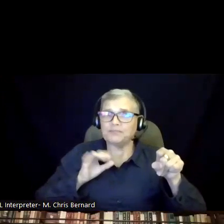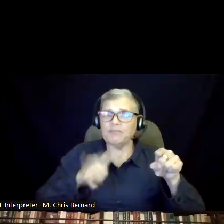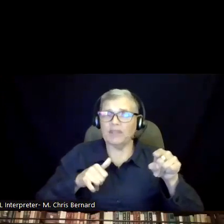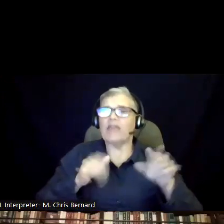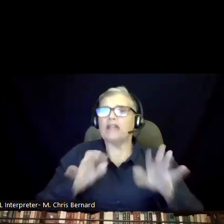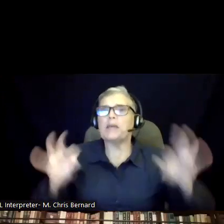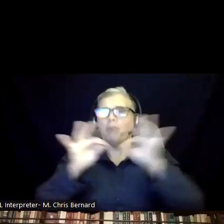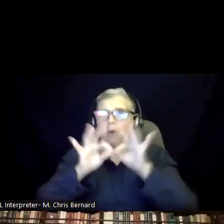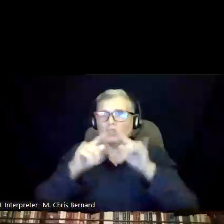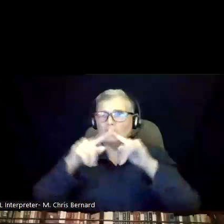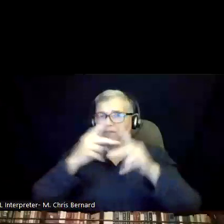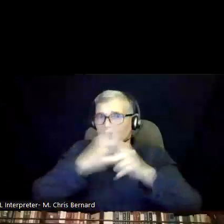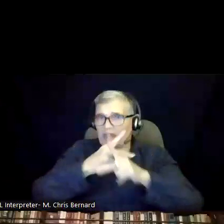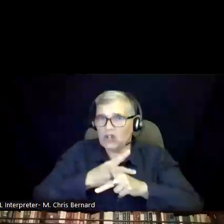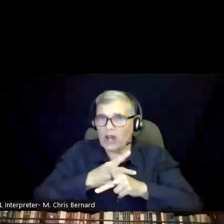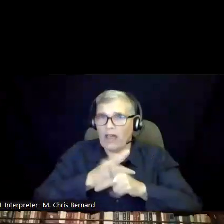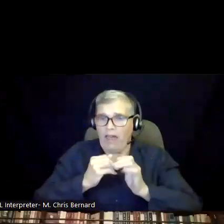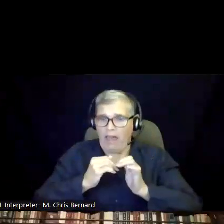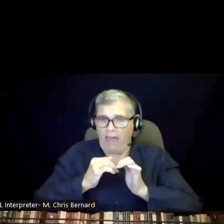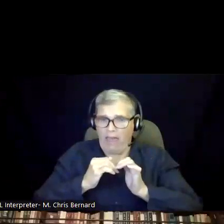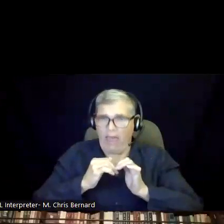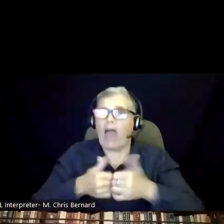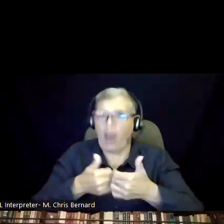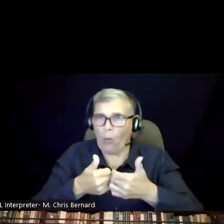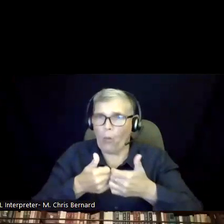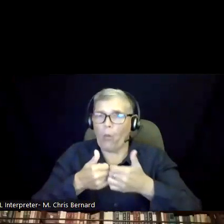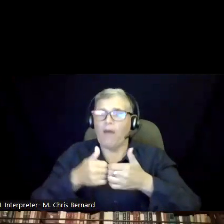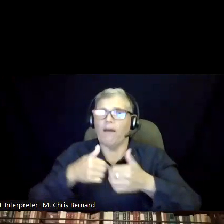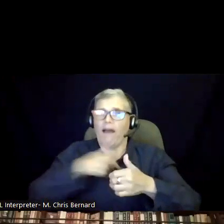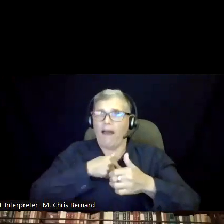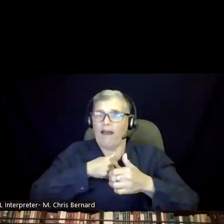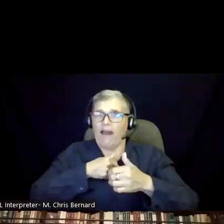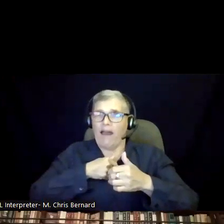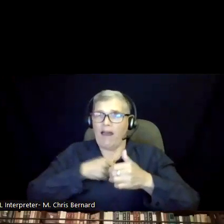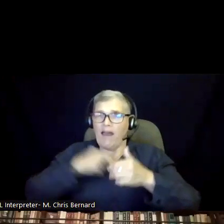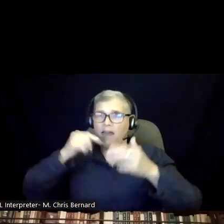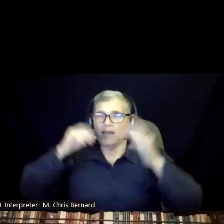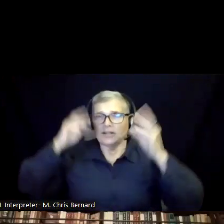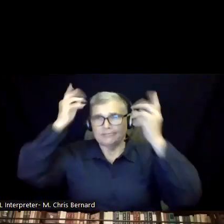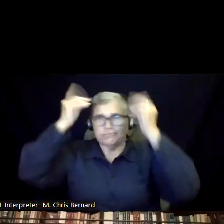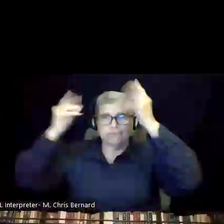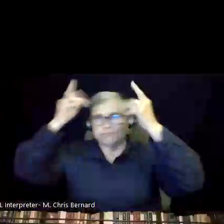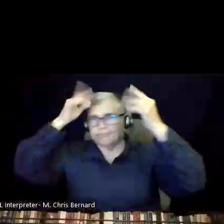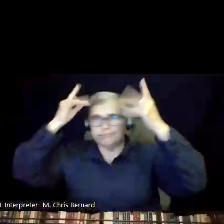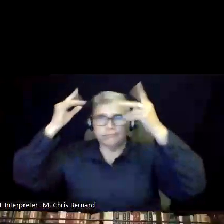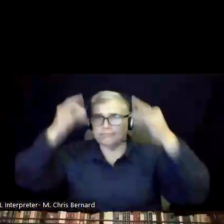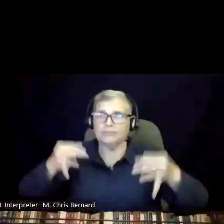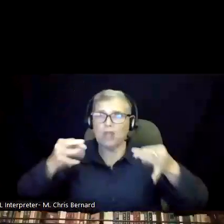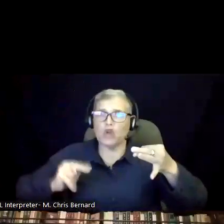out or I suppose how I come to the North American model. And where we'll be going this